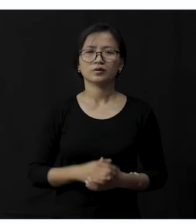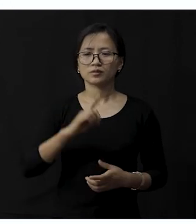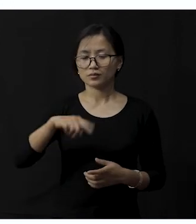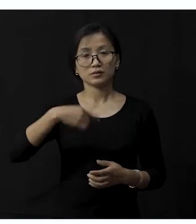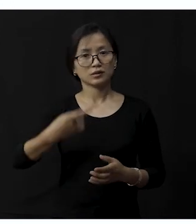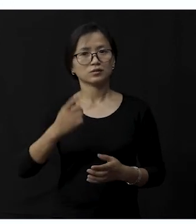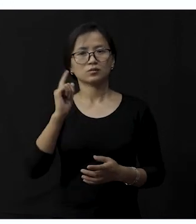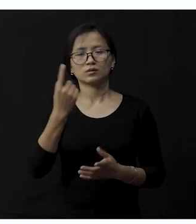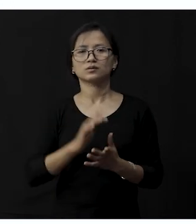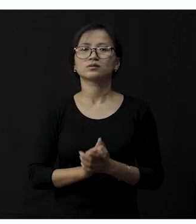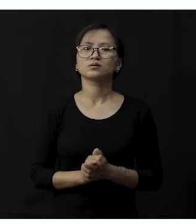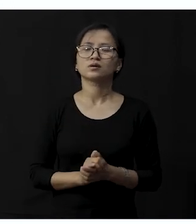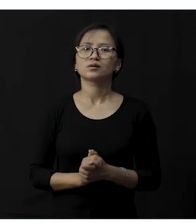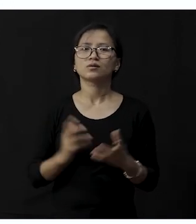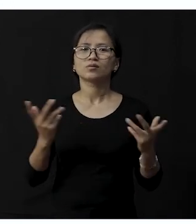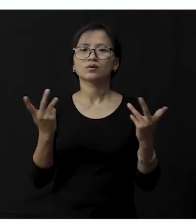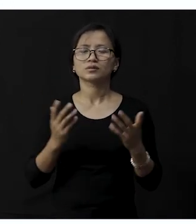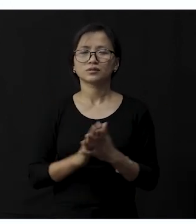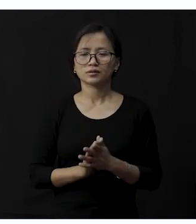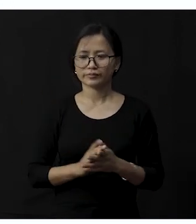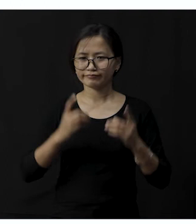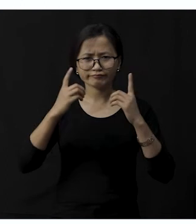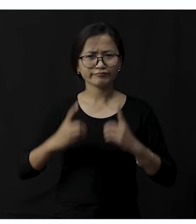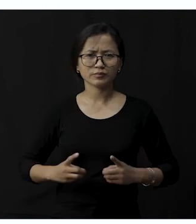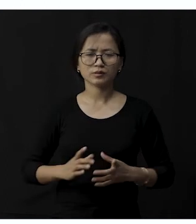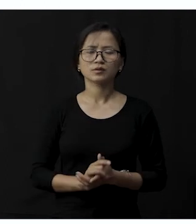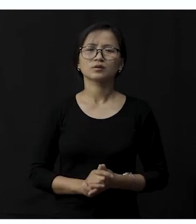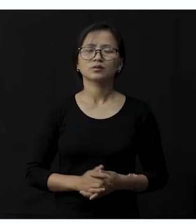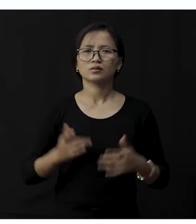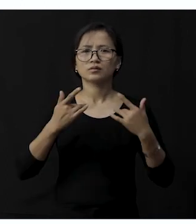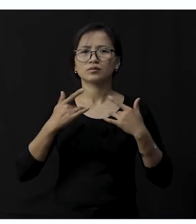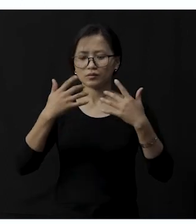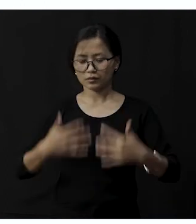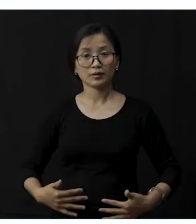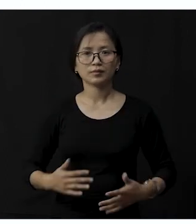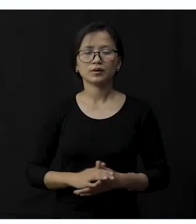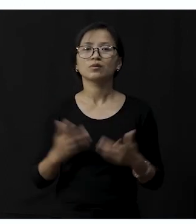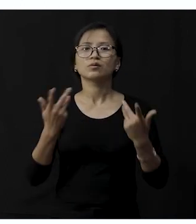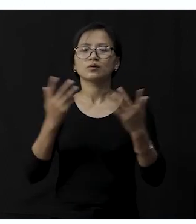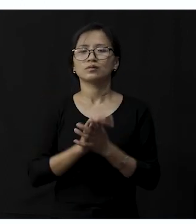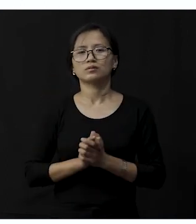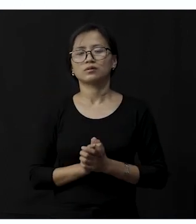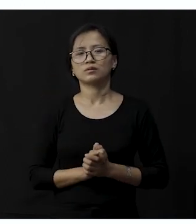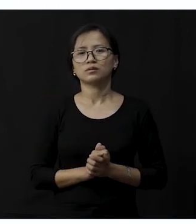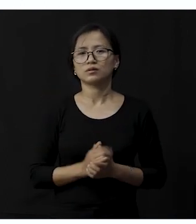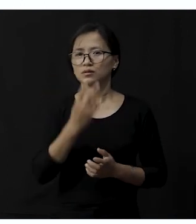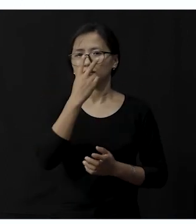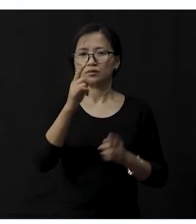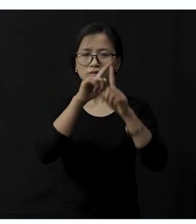down, what does the character look like? So you look at the character and tell